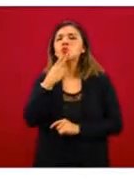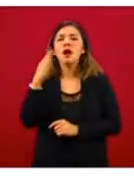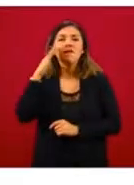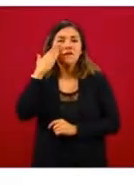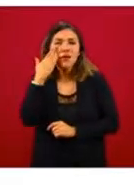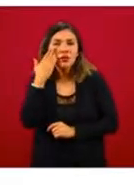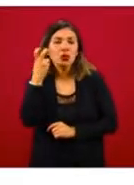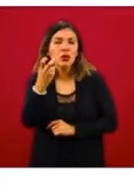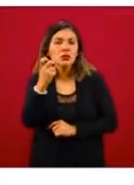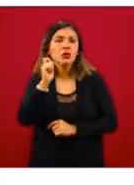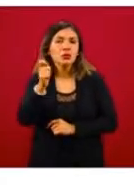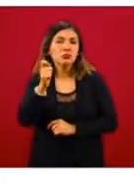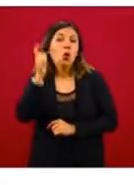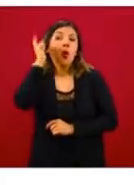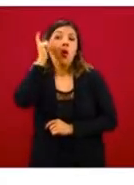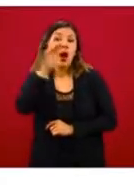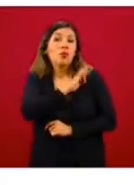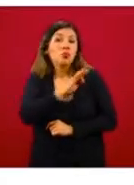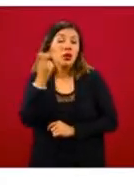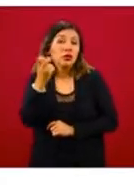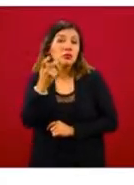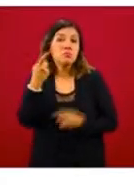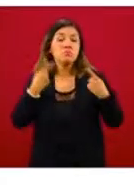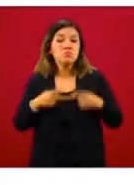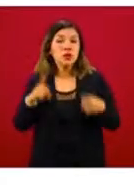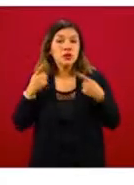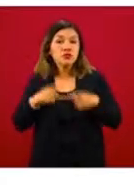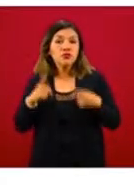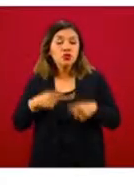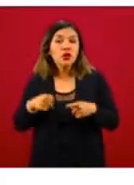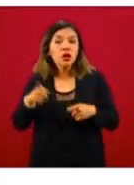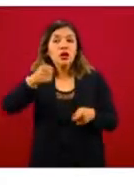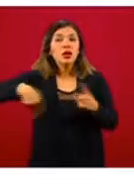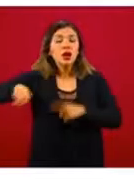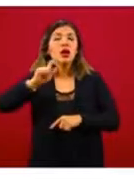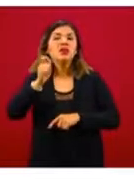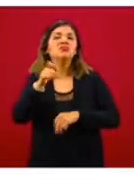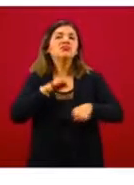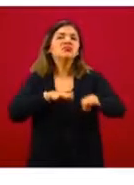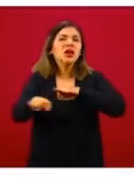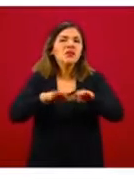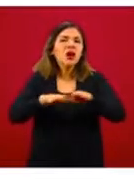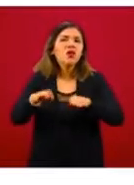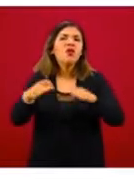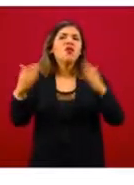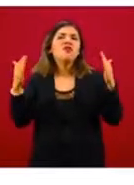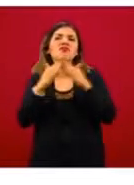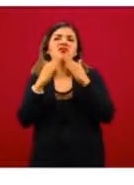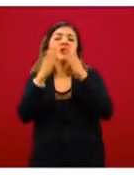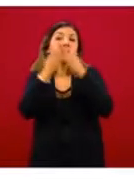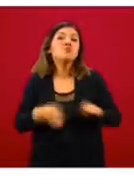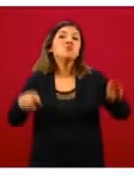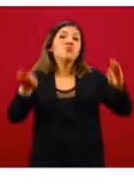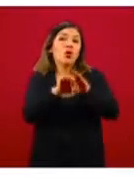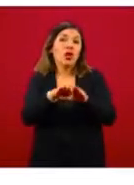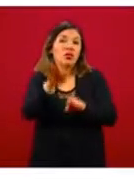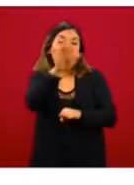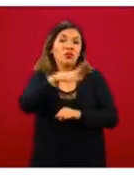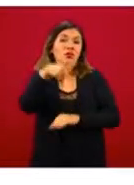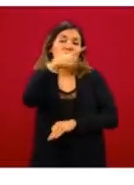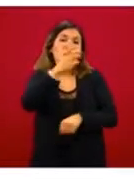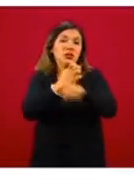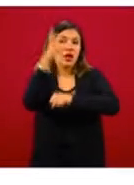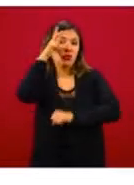reduces constantly through its Facebook users. And we hope that those are people who actually just